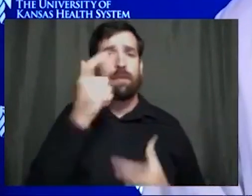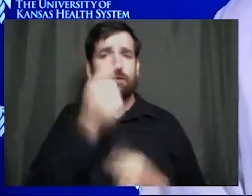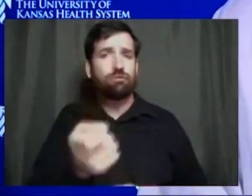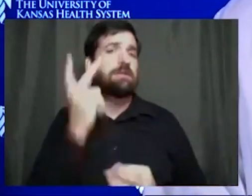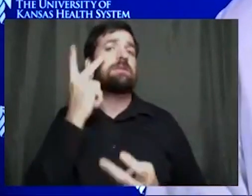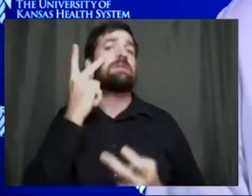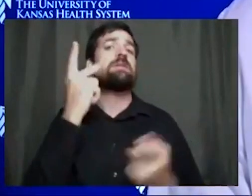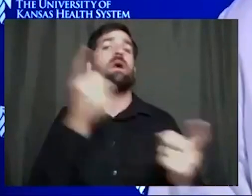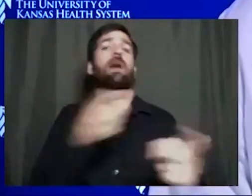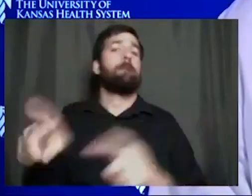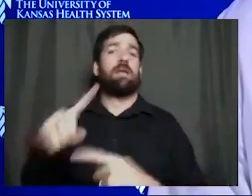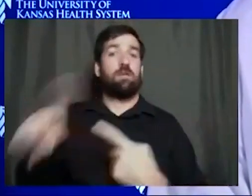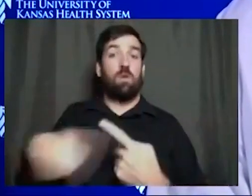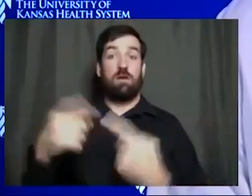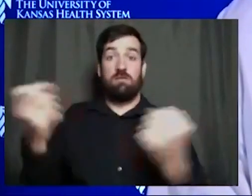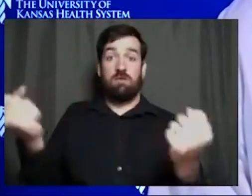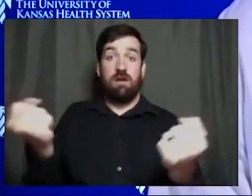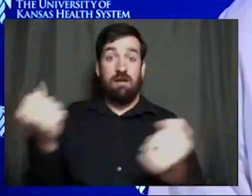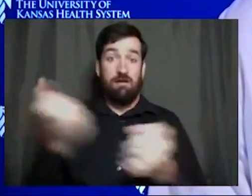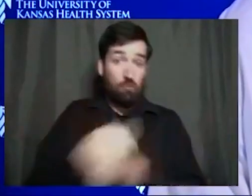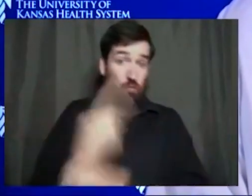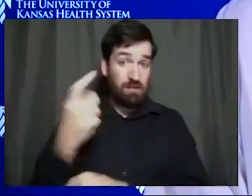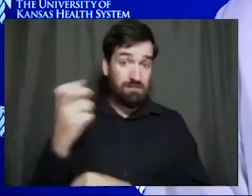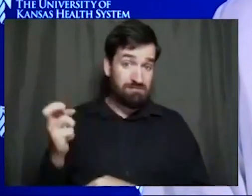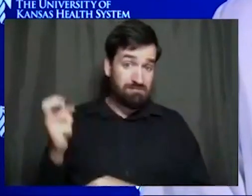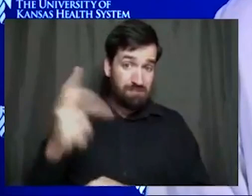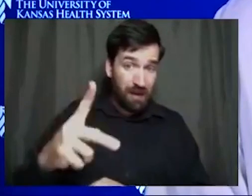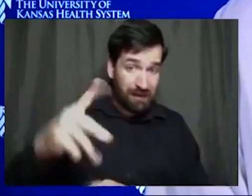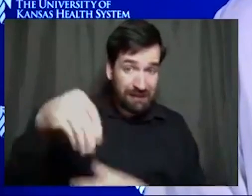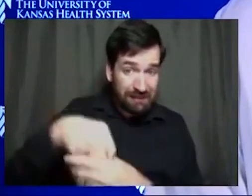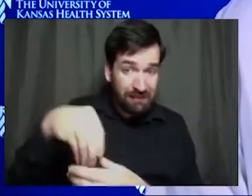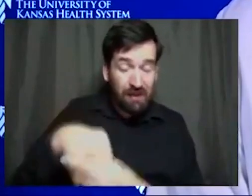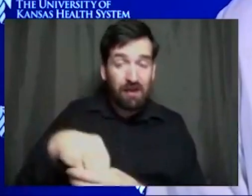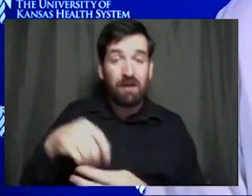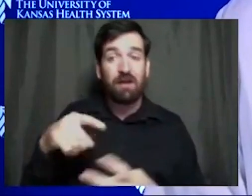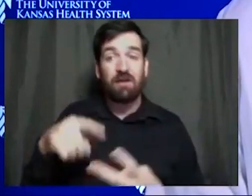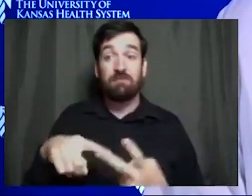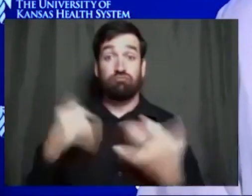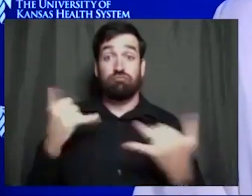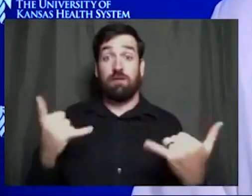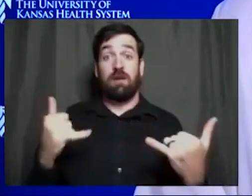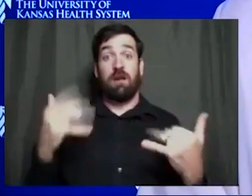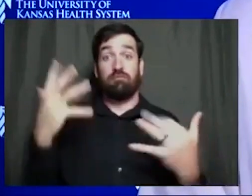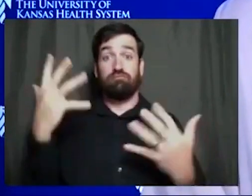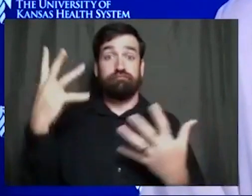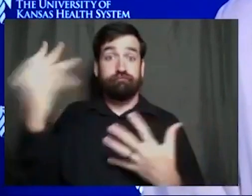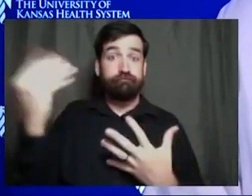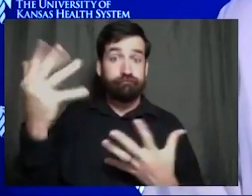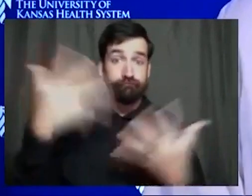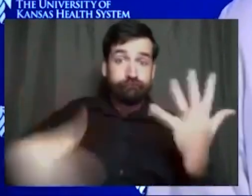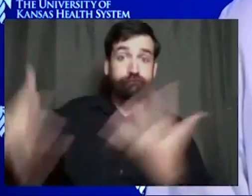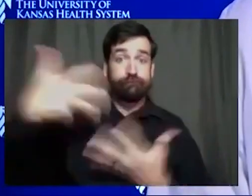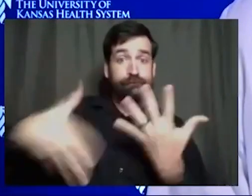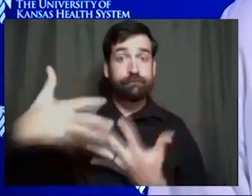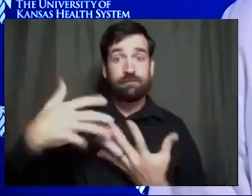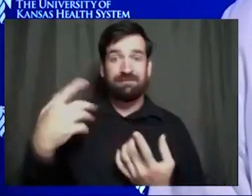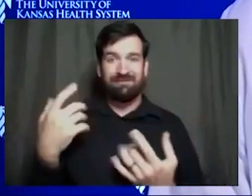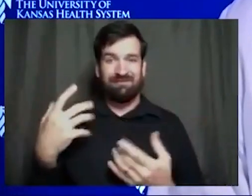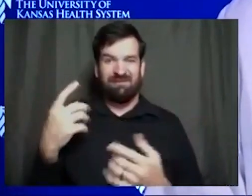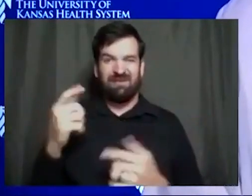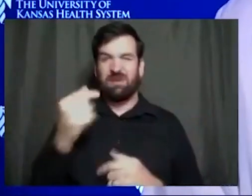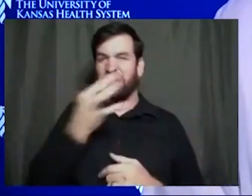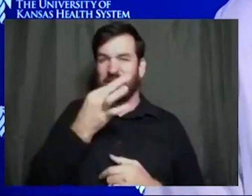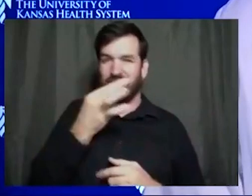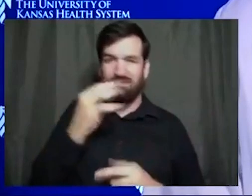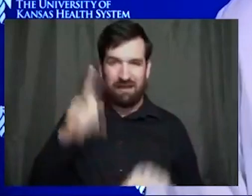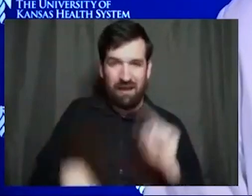all go back inside. When it gets colder, we aren't able to do things outdoors anymore. And if there is really no